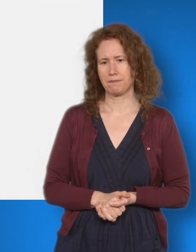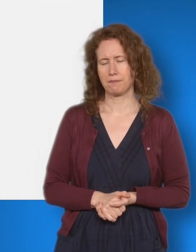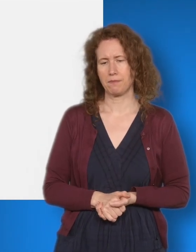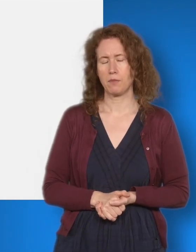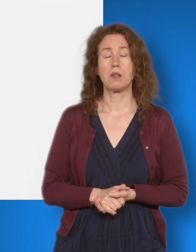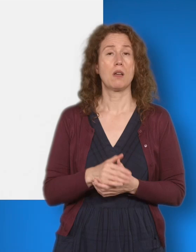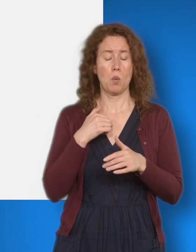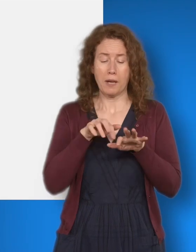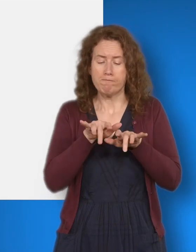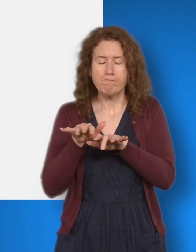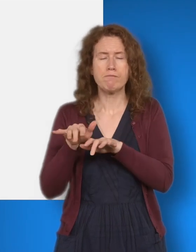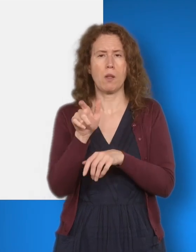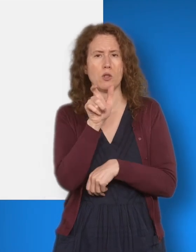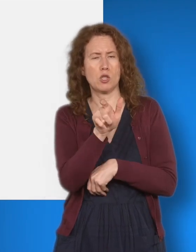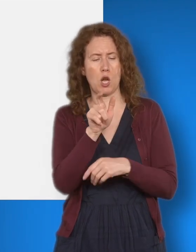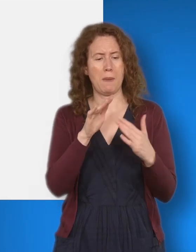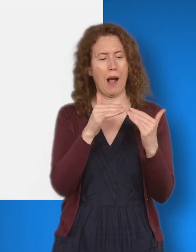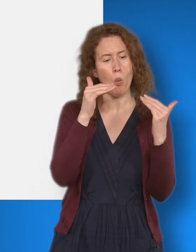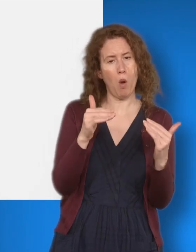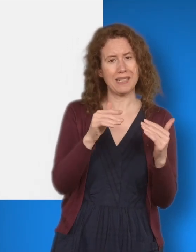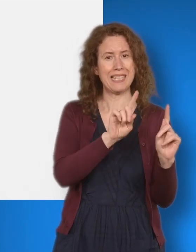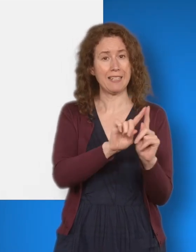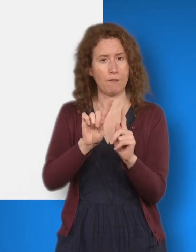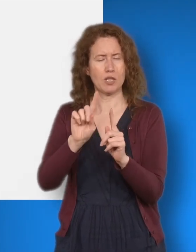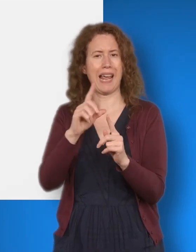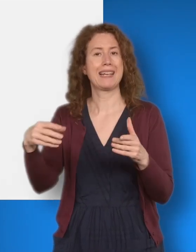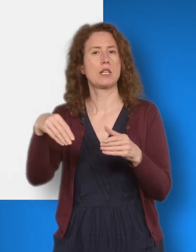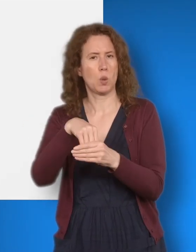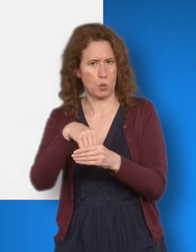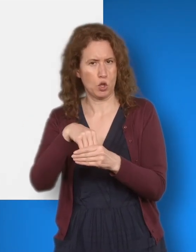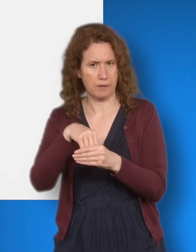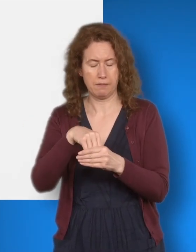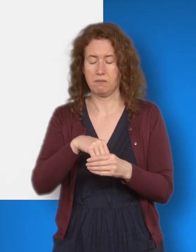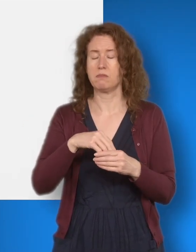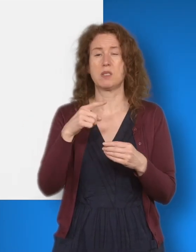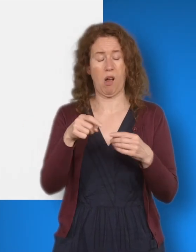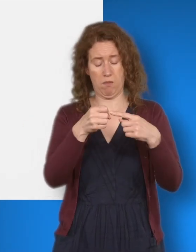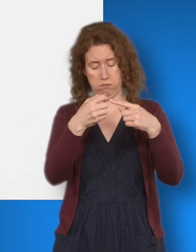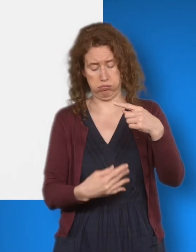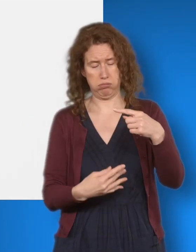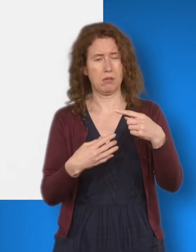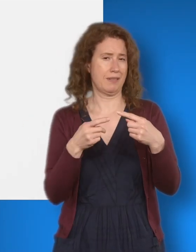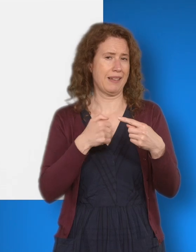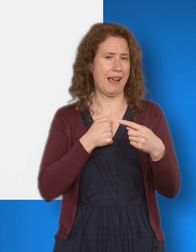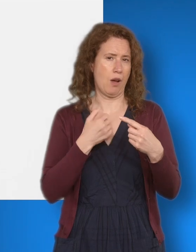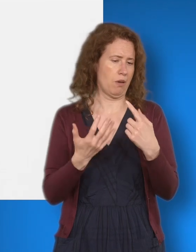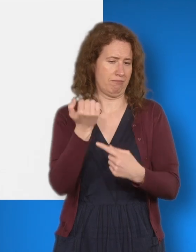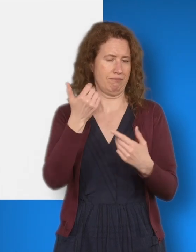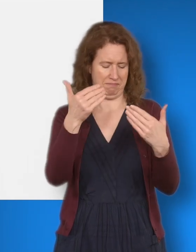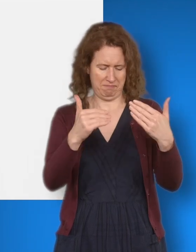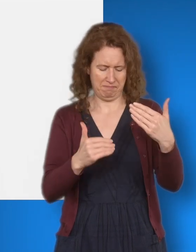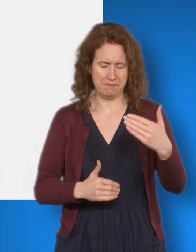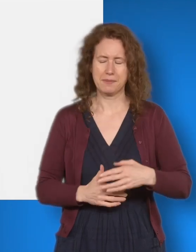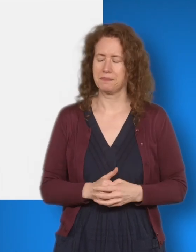We searched for the term equality, diversity, and inclusion, and this is the results of the search.